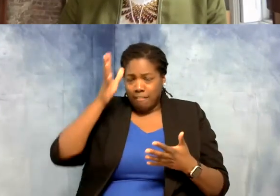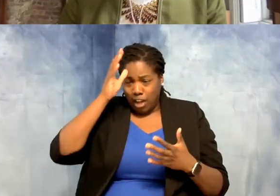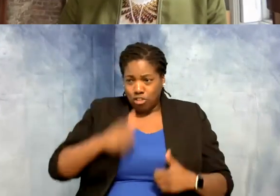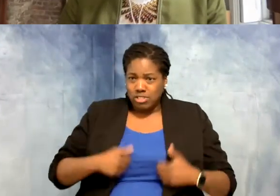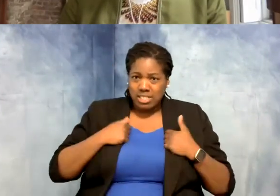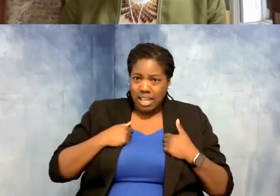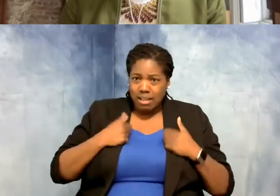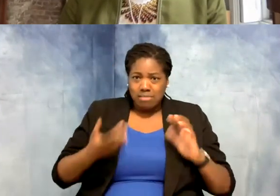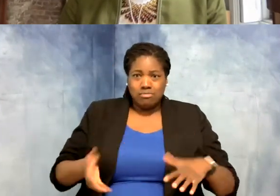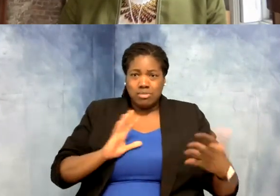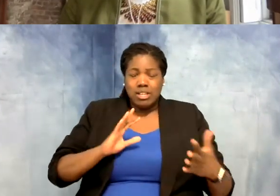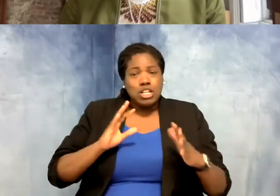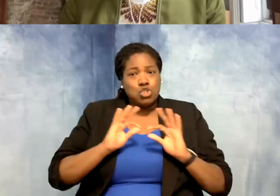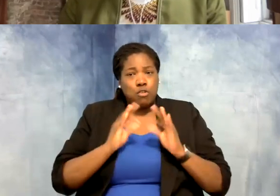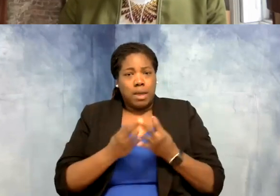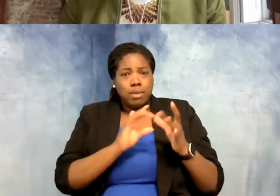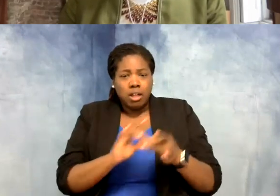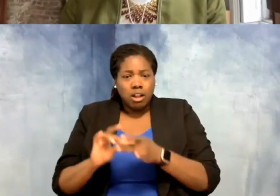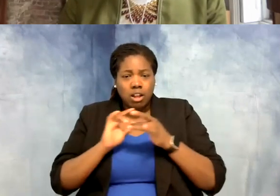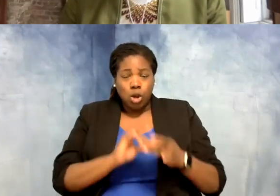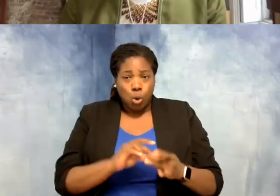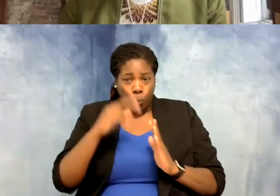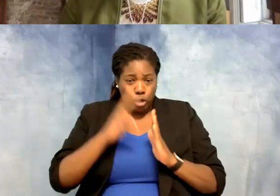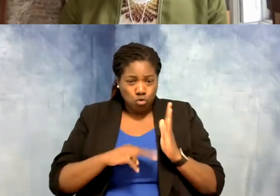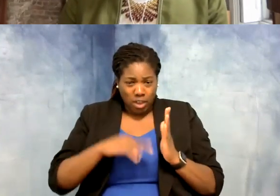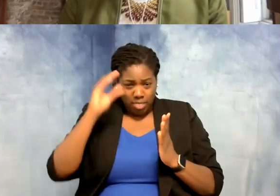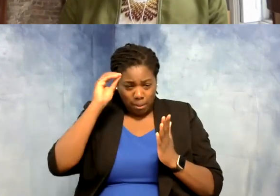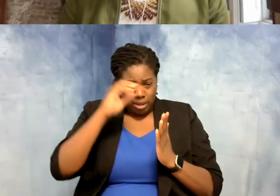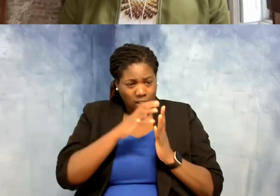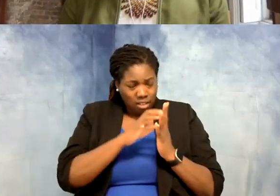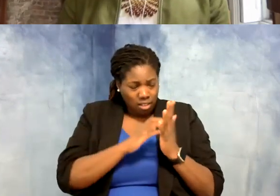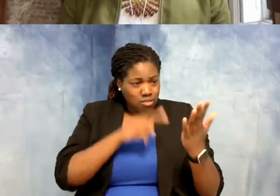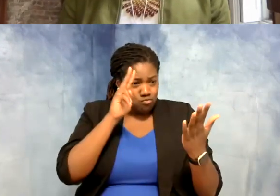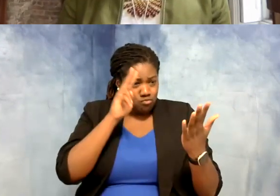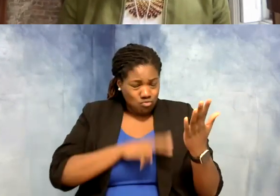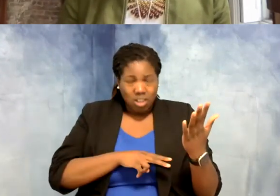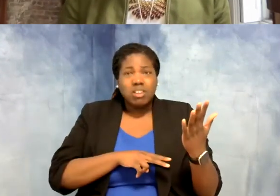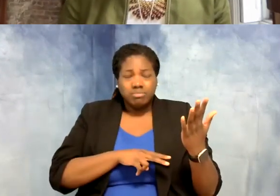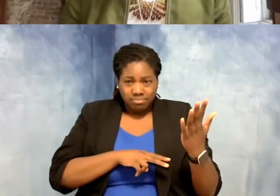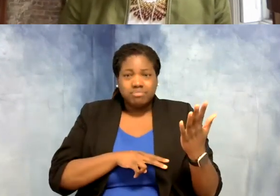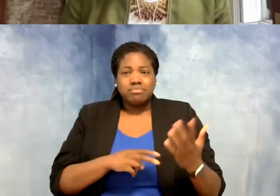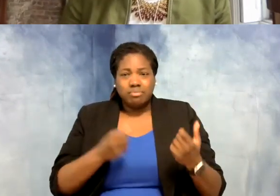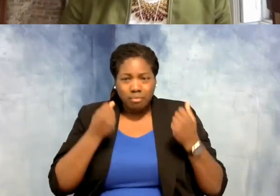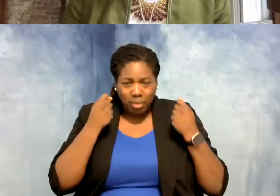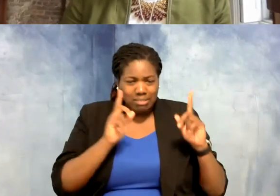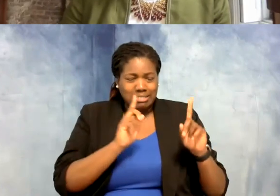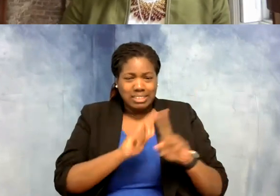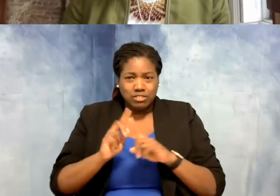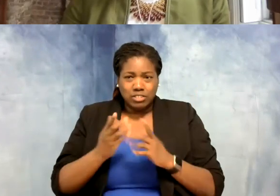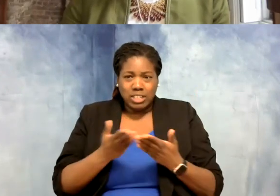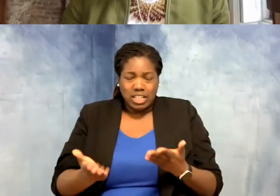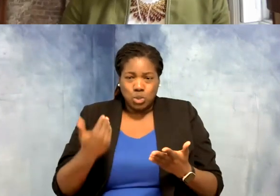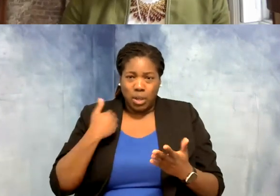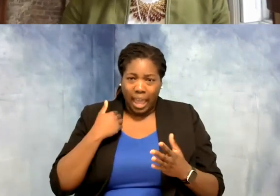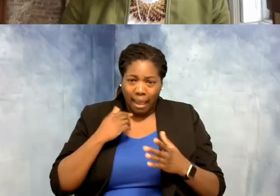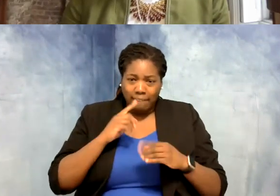disruptive to family harmony. And so when we read this opinion closely, it turns on its head so many notions that we have about